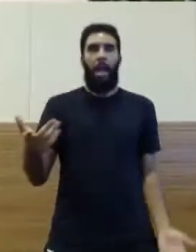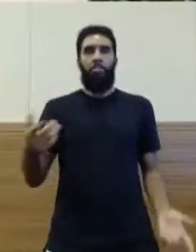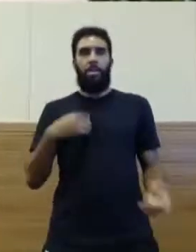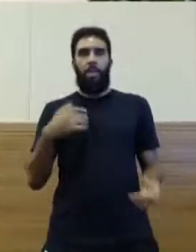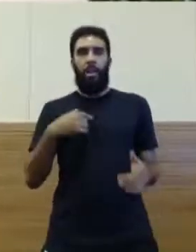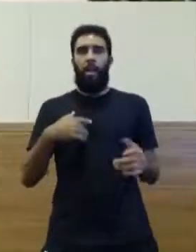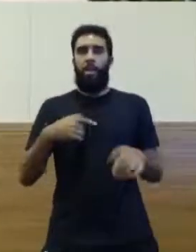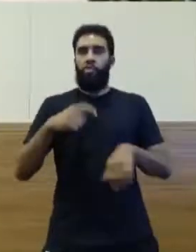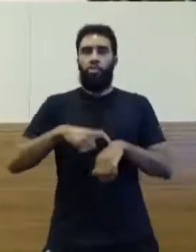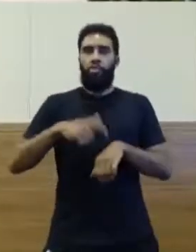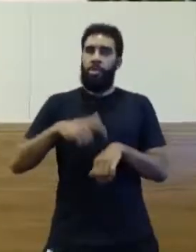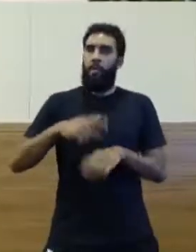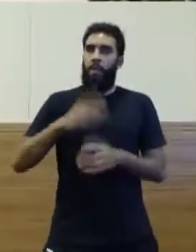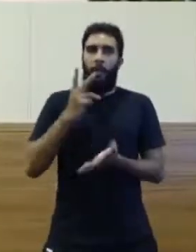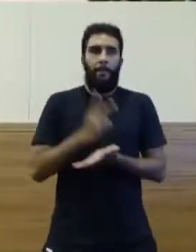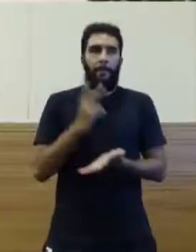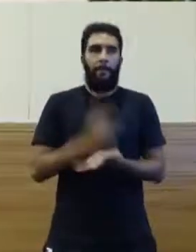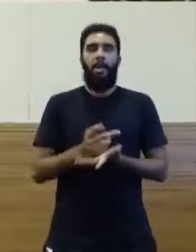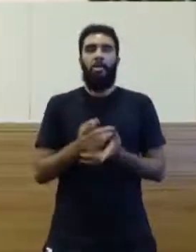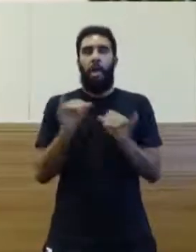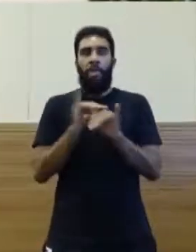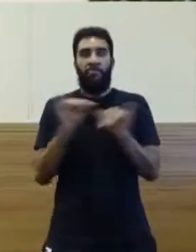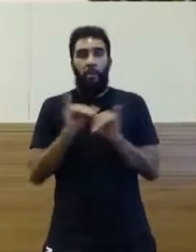more instantaneous.